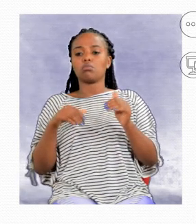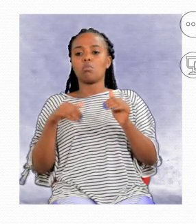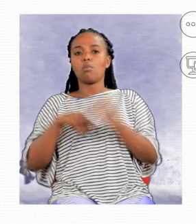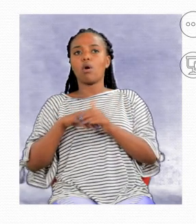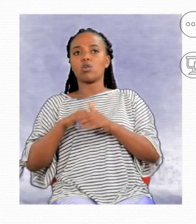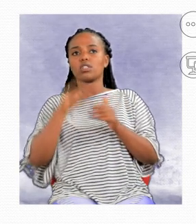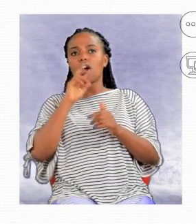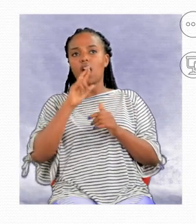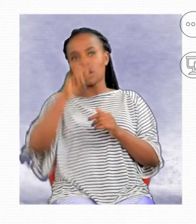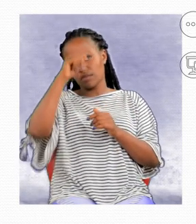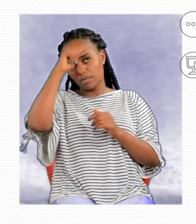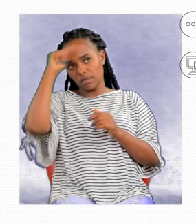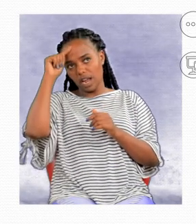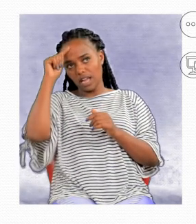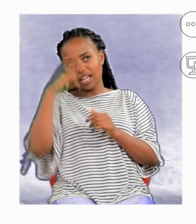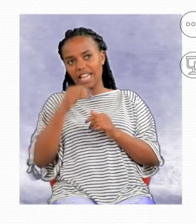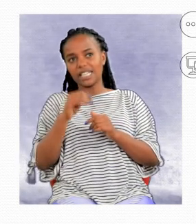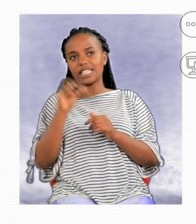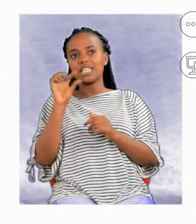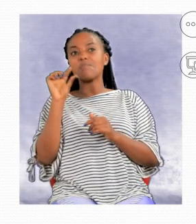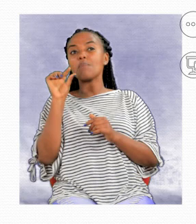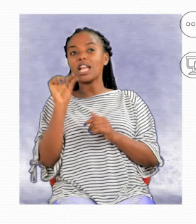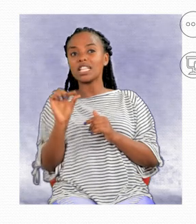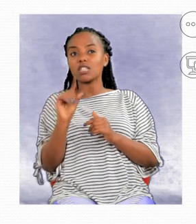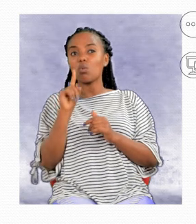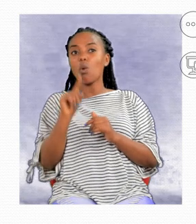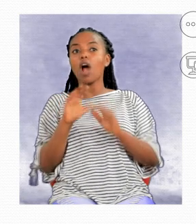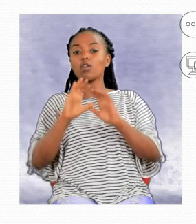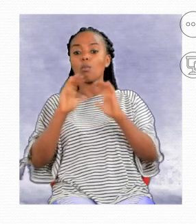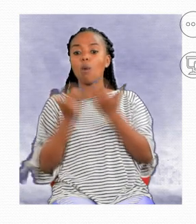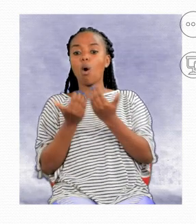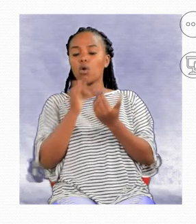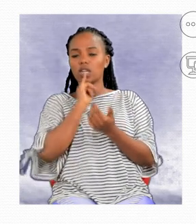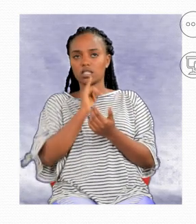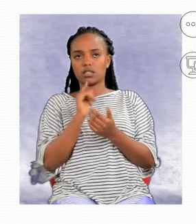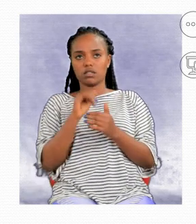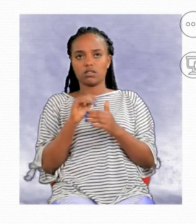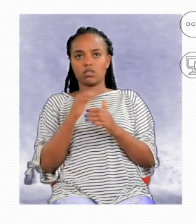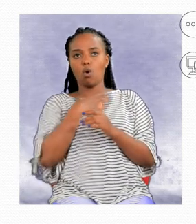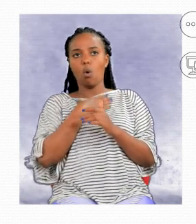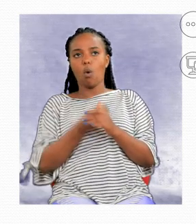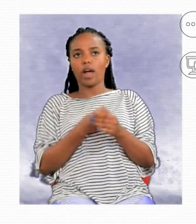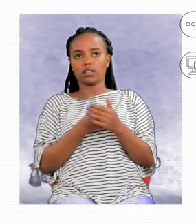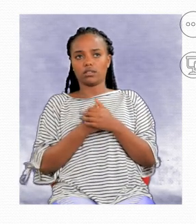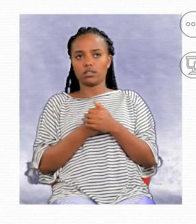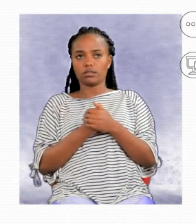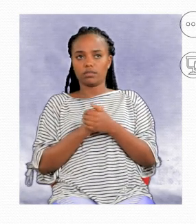and at least one ball is white.